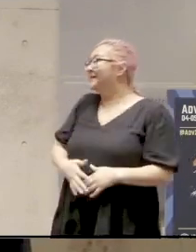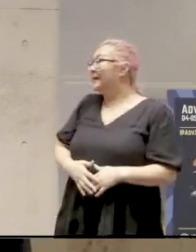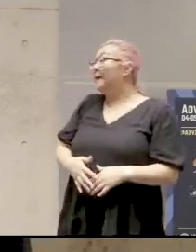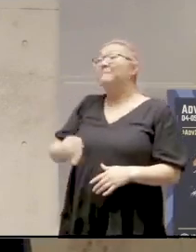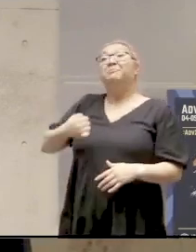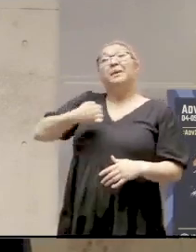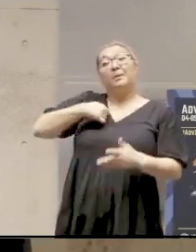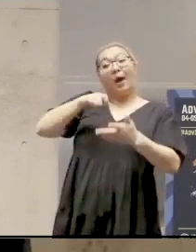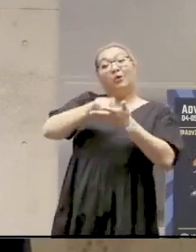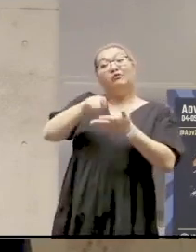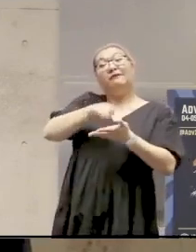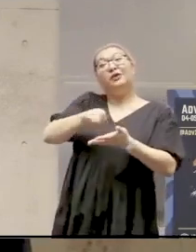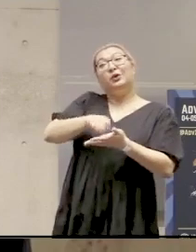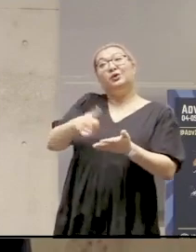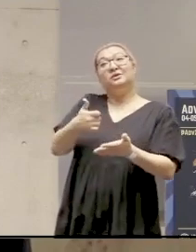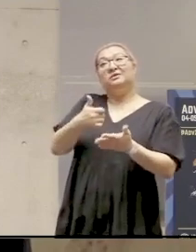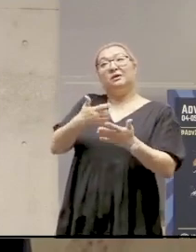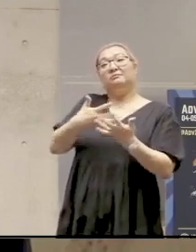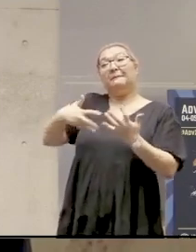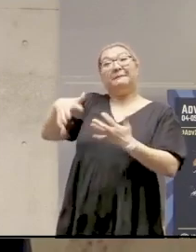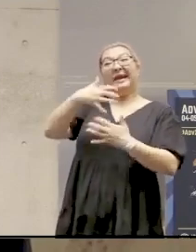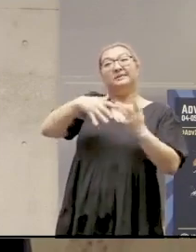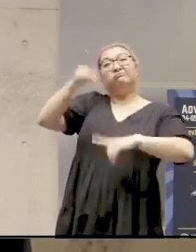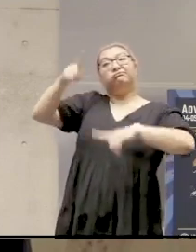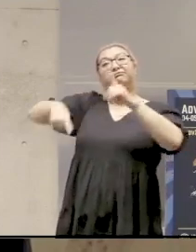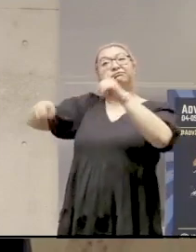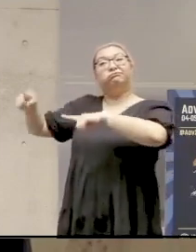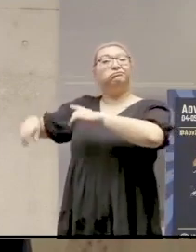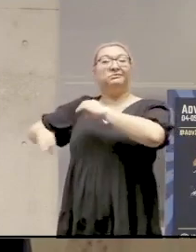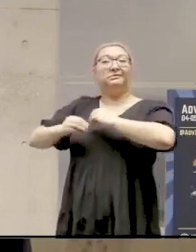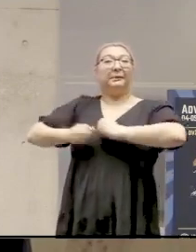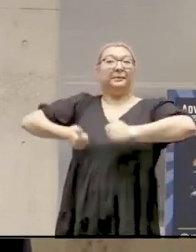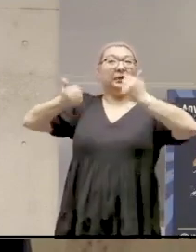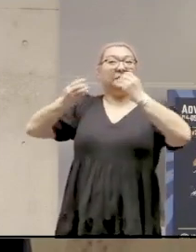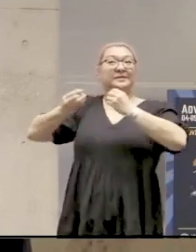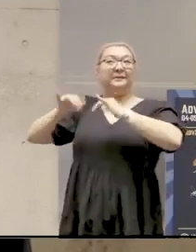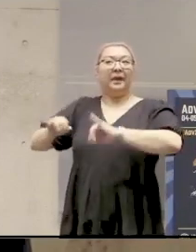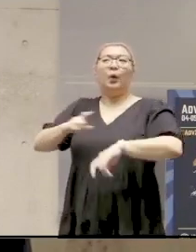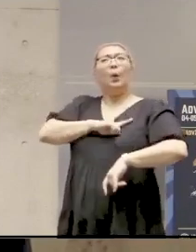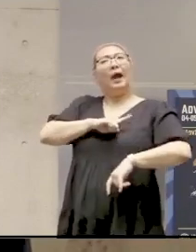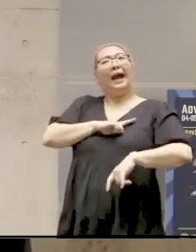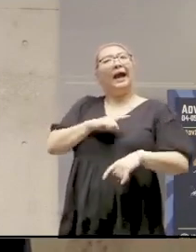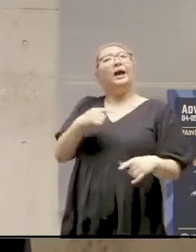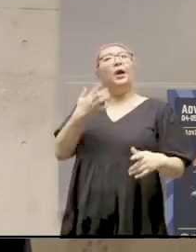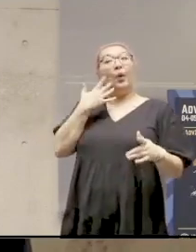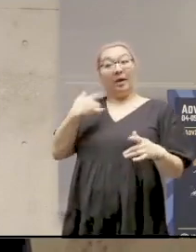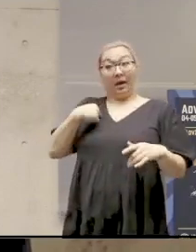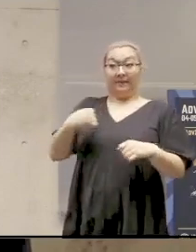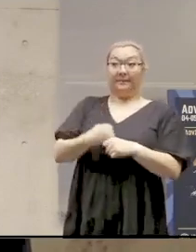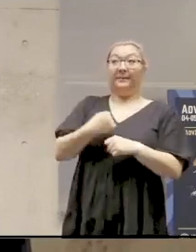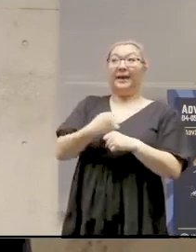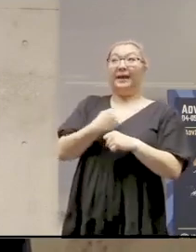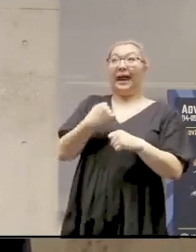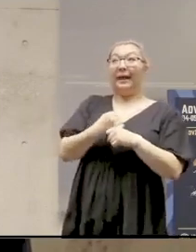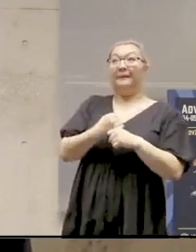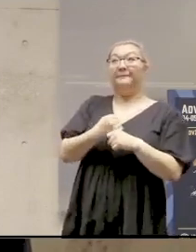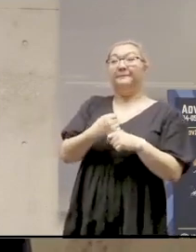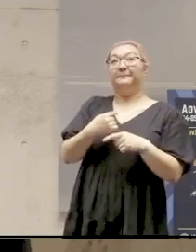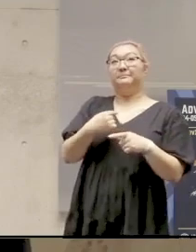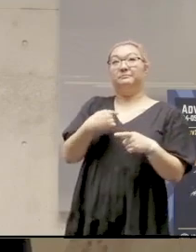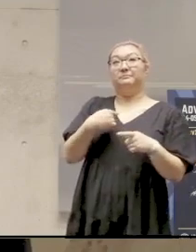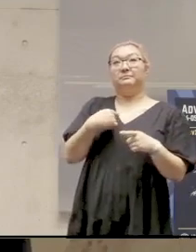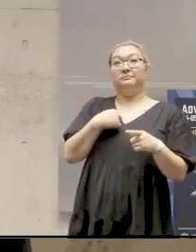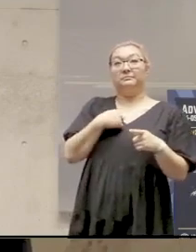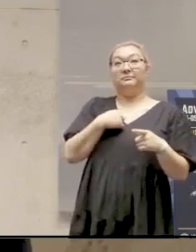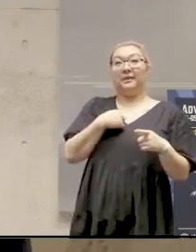mixed reviews because all the projects I work on, I'm not the final decision maker. And so my version of the story is